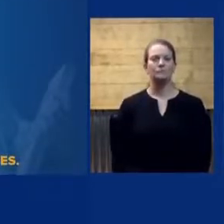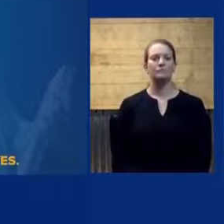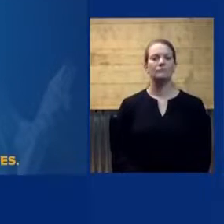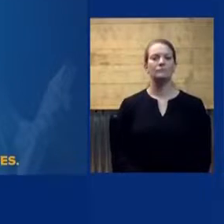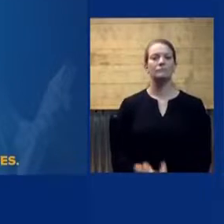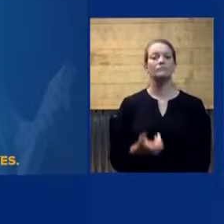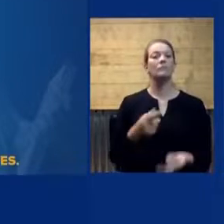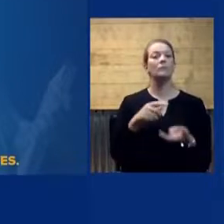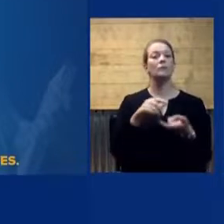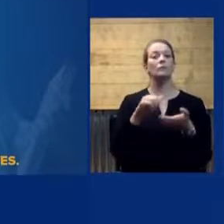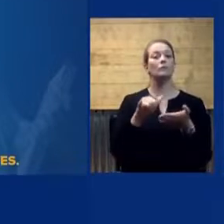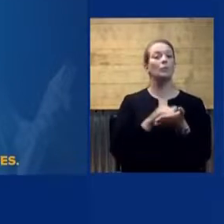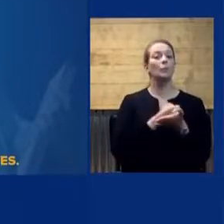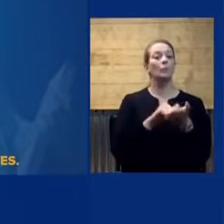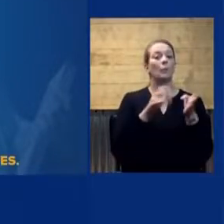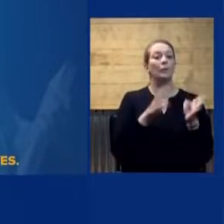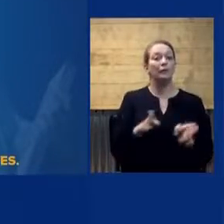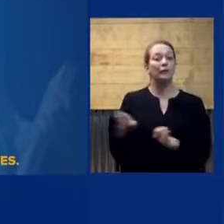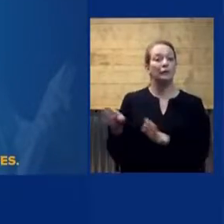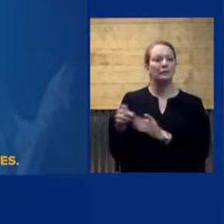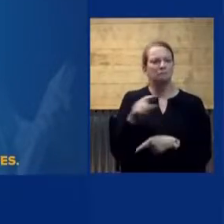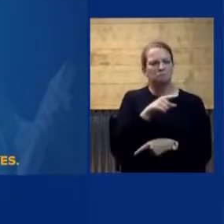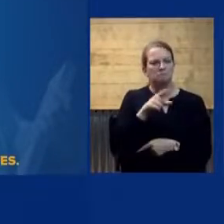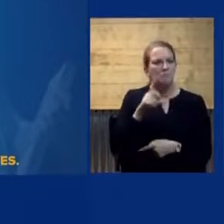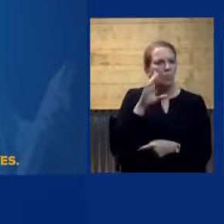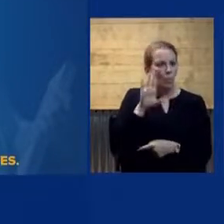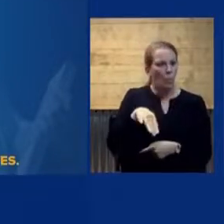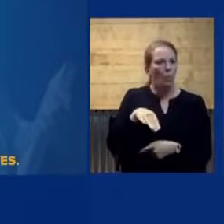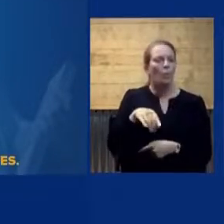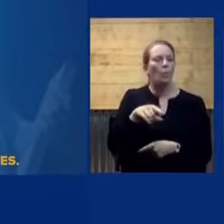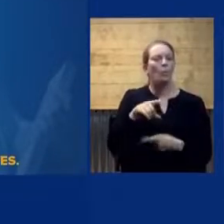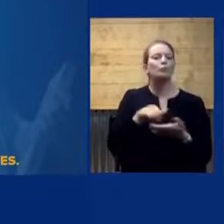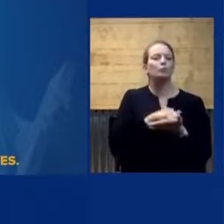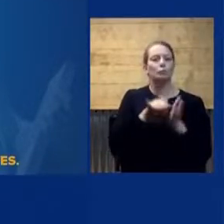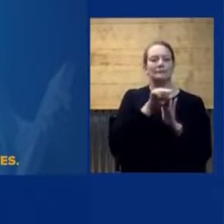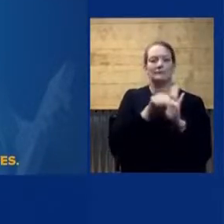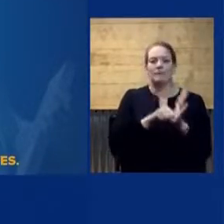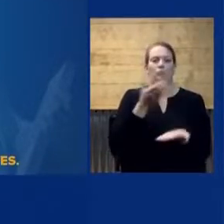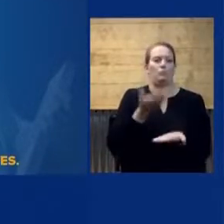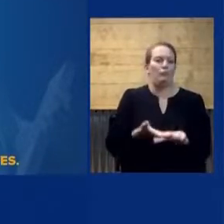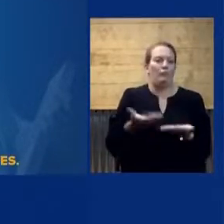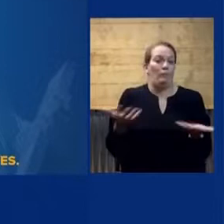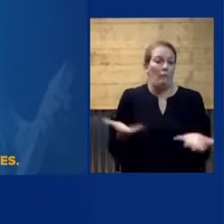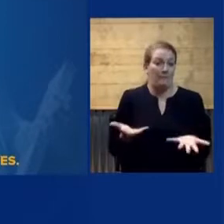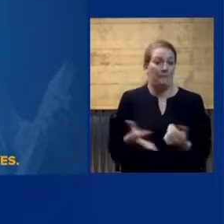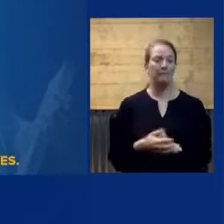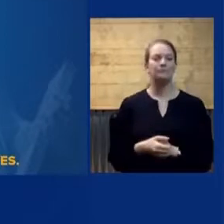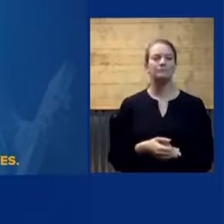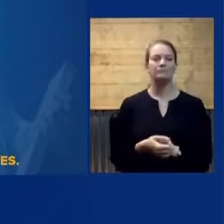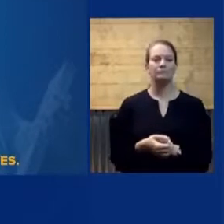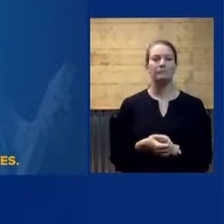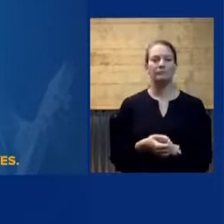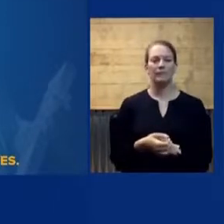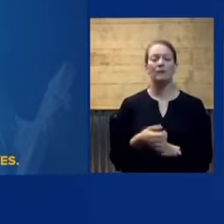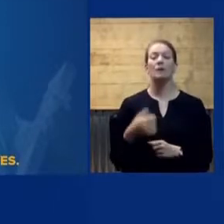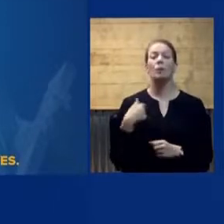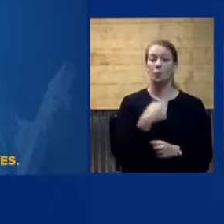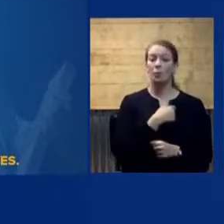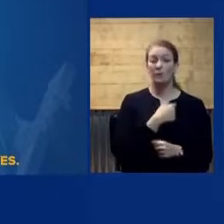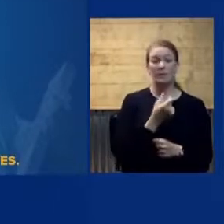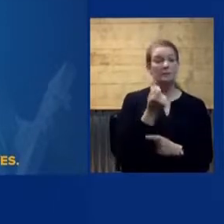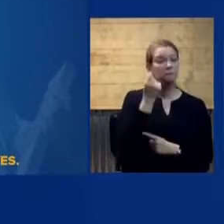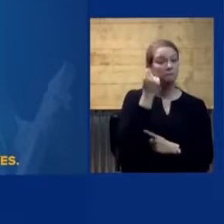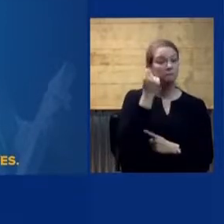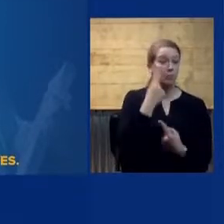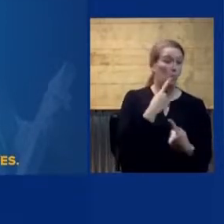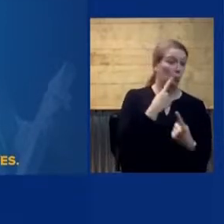Yorkers know New York State has proven 2 things as a fact. We know what works, and